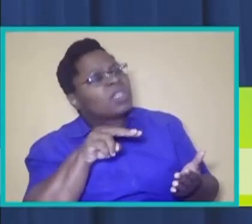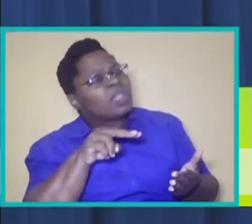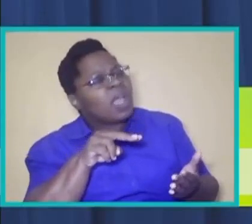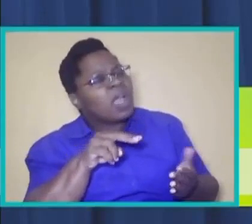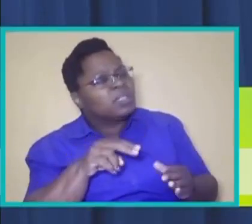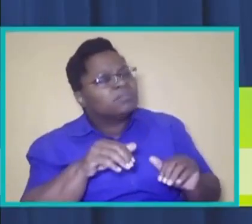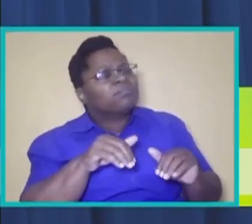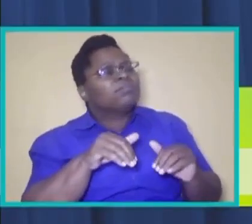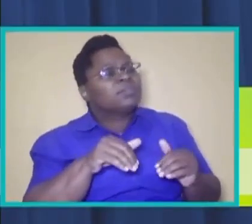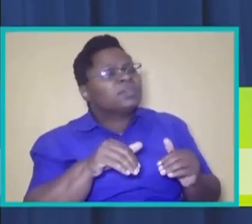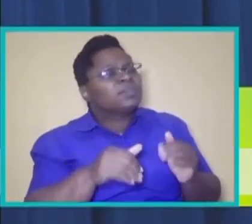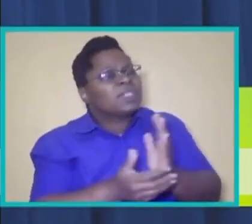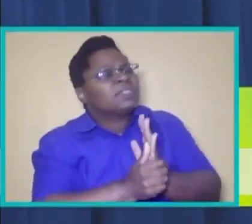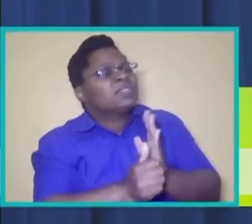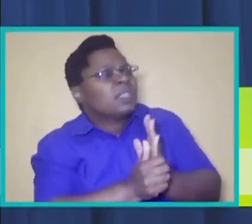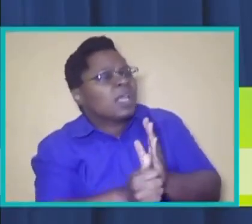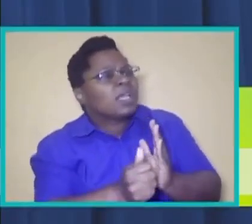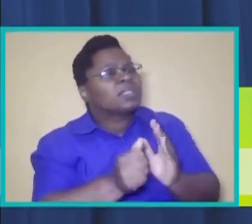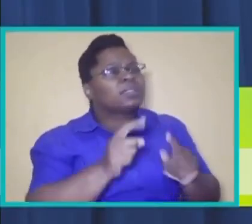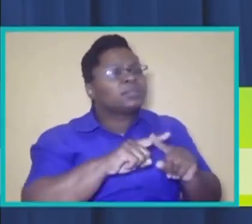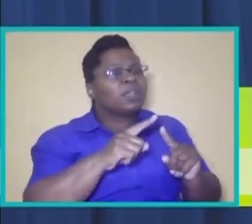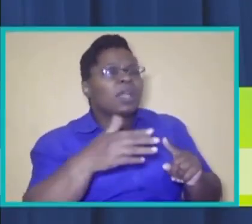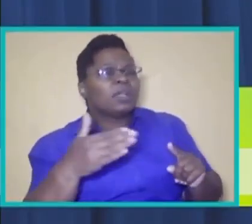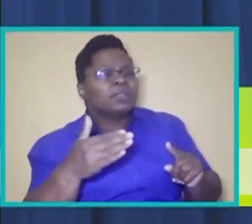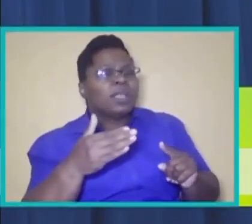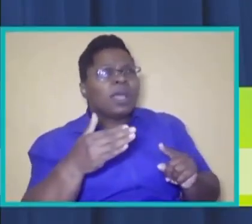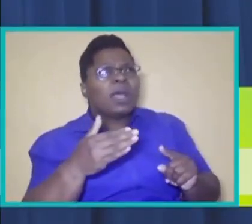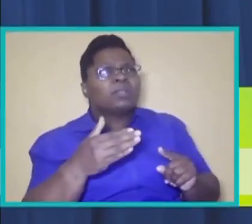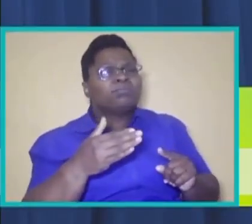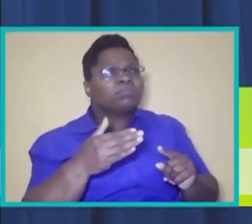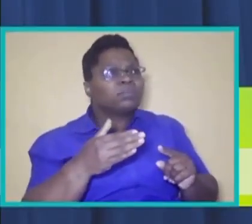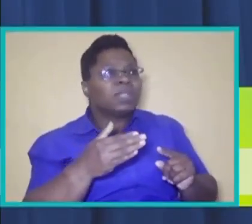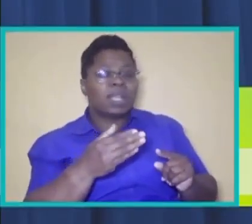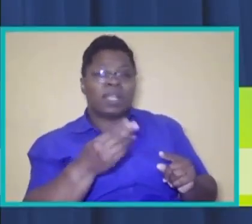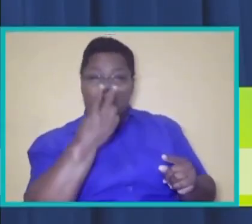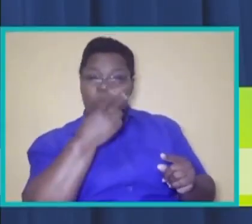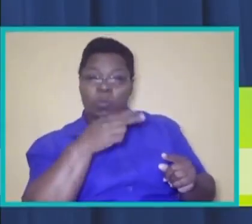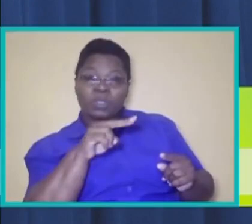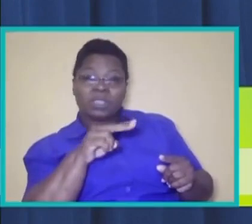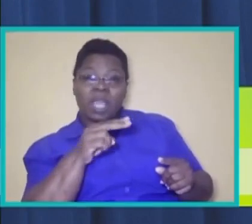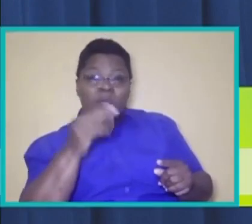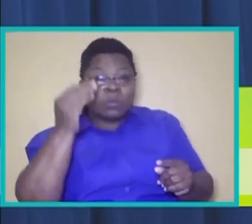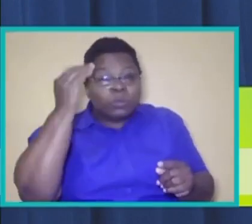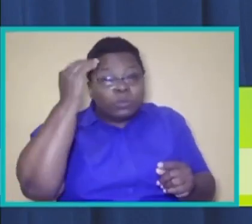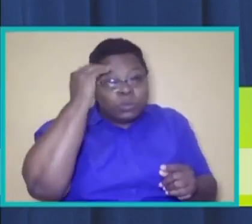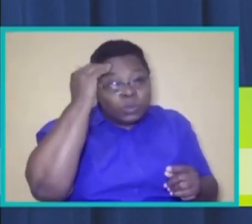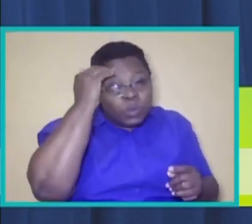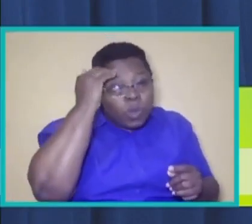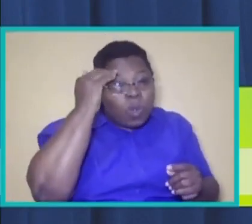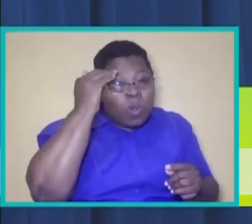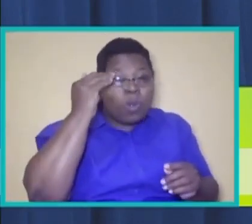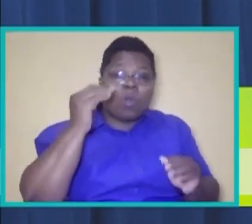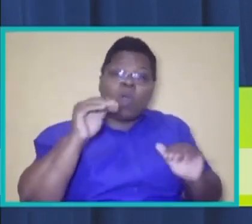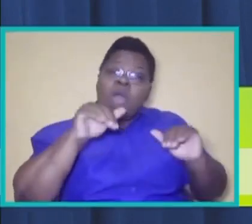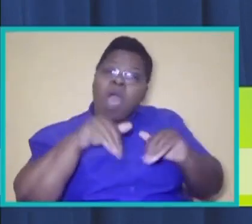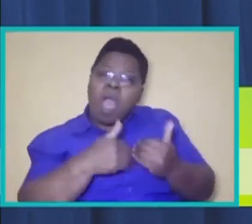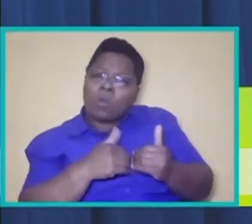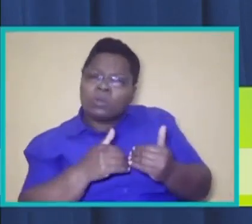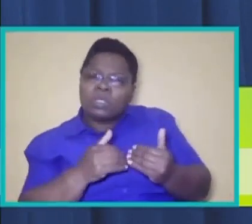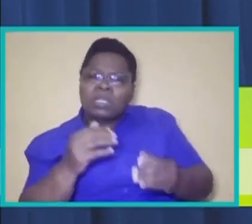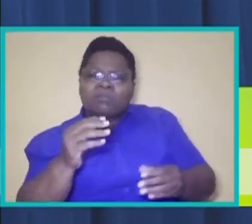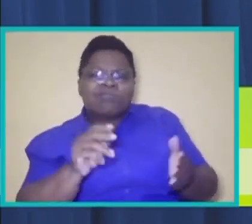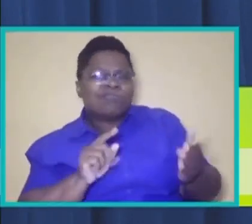process for ensuring that our students achieve those learning outcomes we want. So I agree.